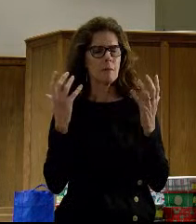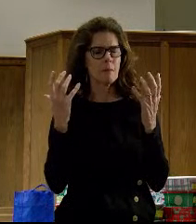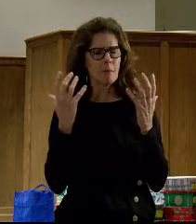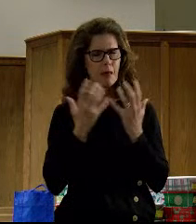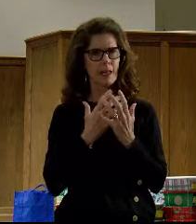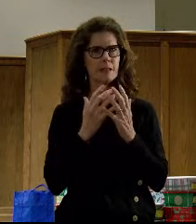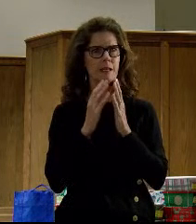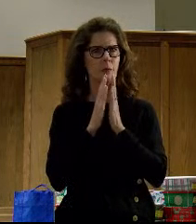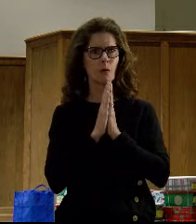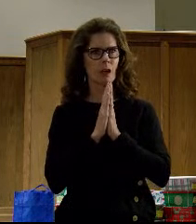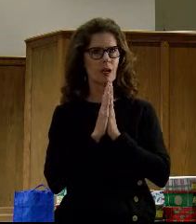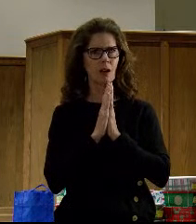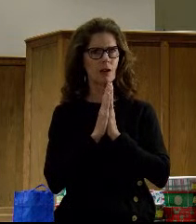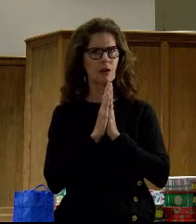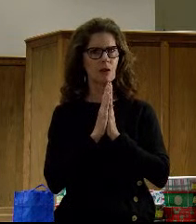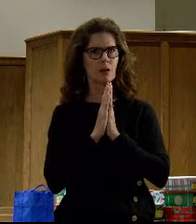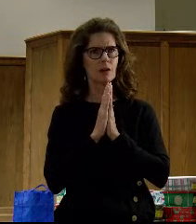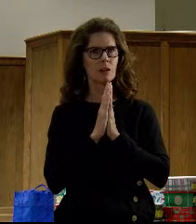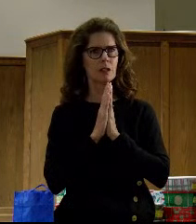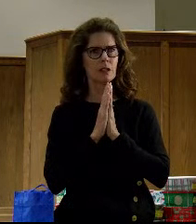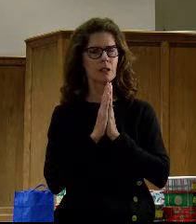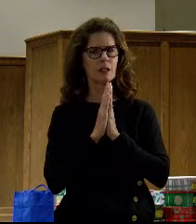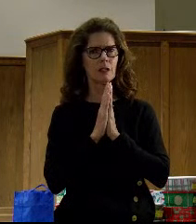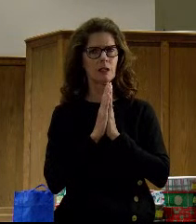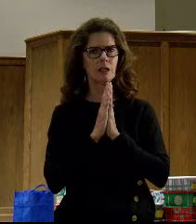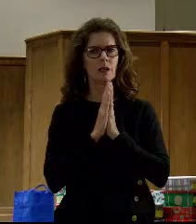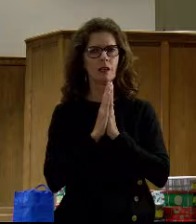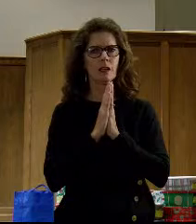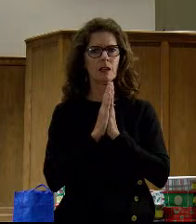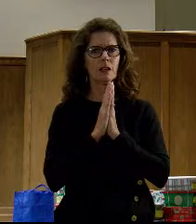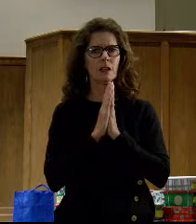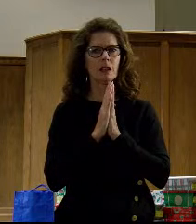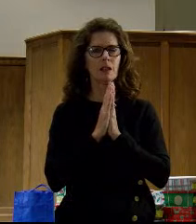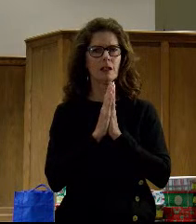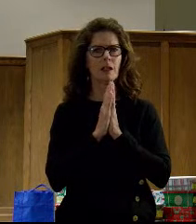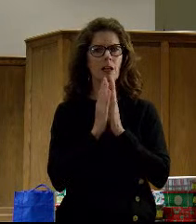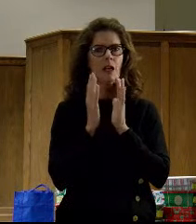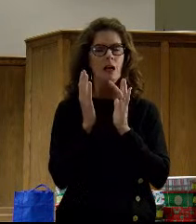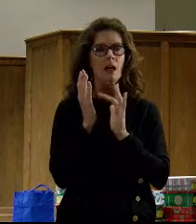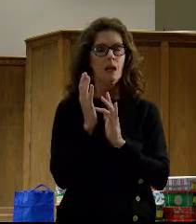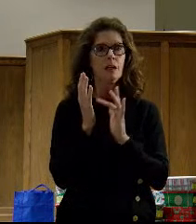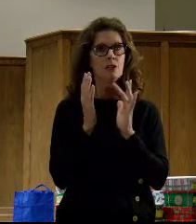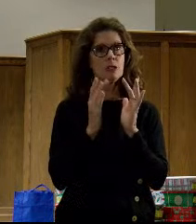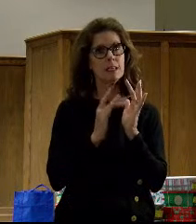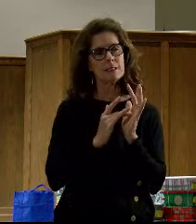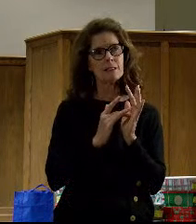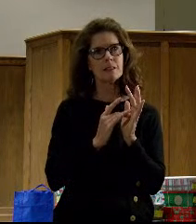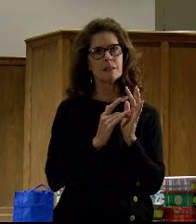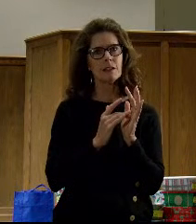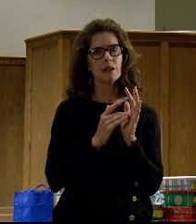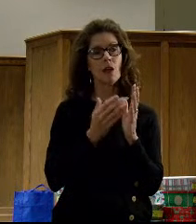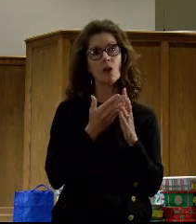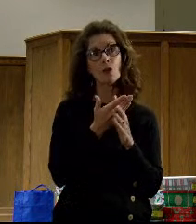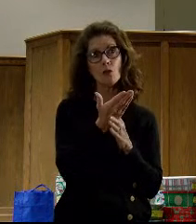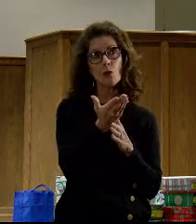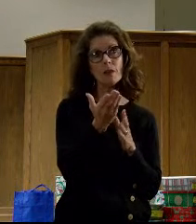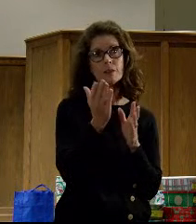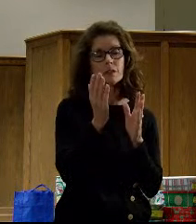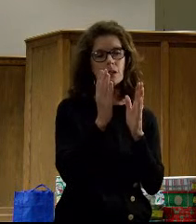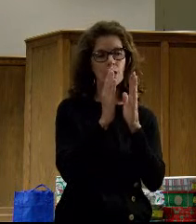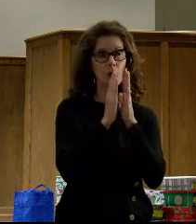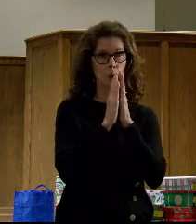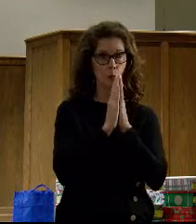this. Jesus is, by this prayer, he's actually interpreting his event in a